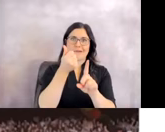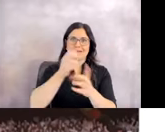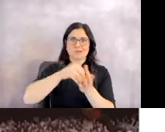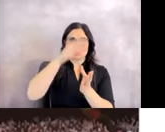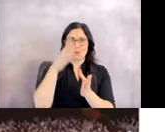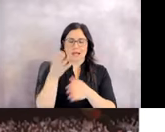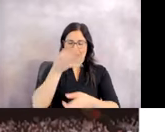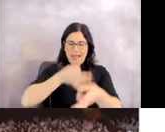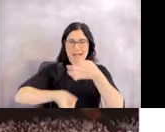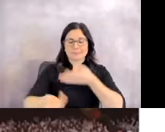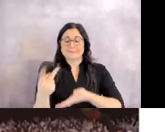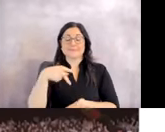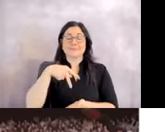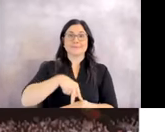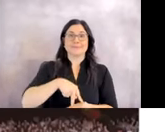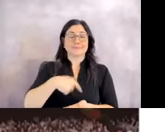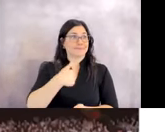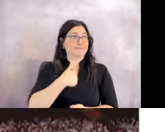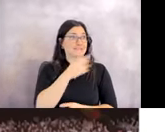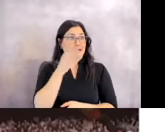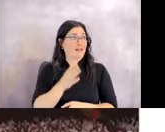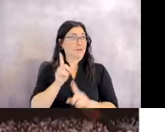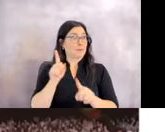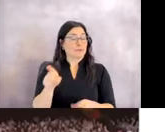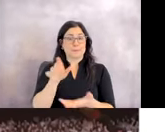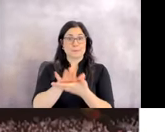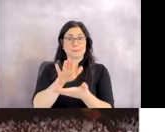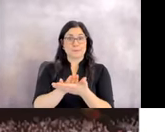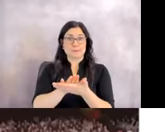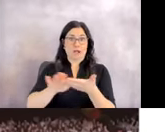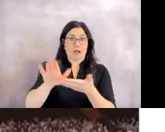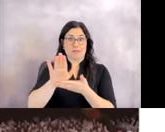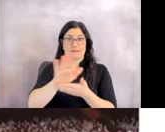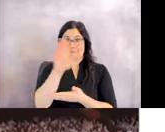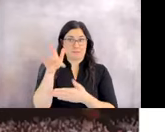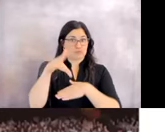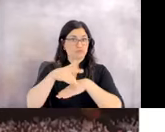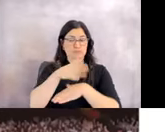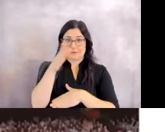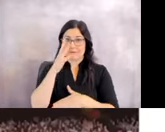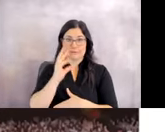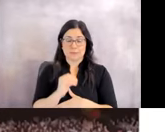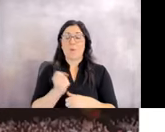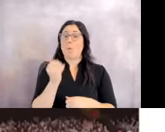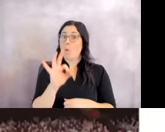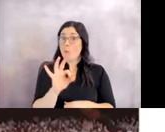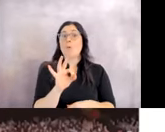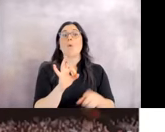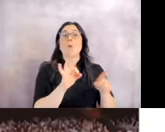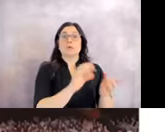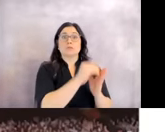student that has never attended college before, or a student that has